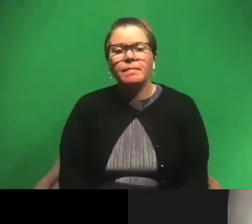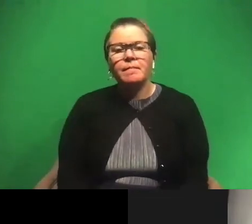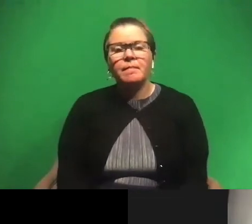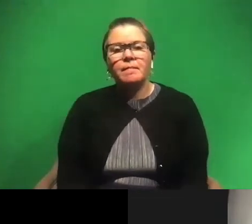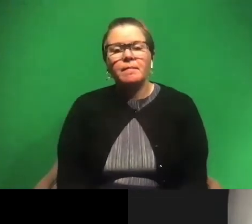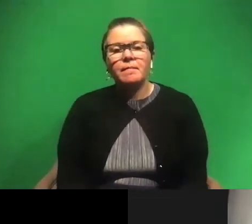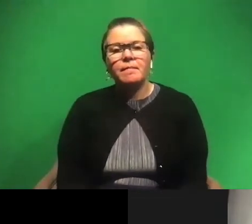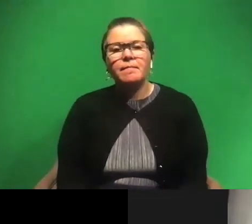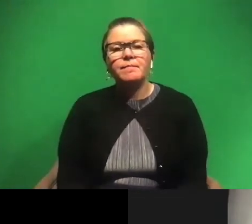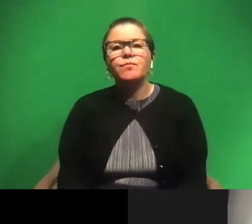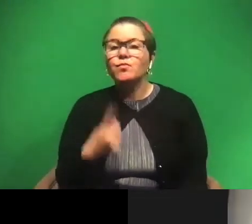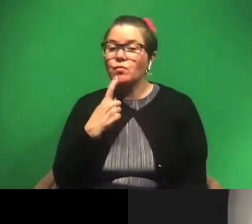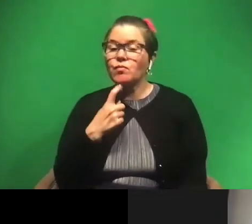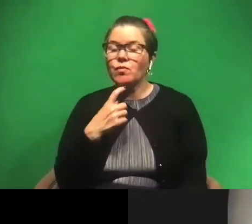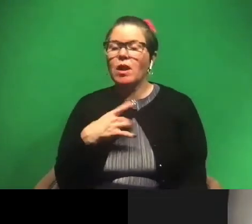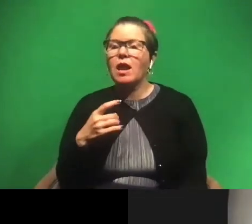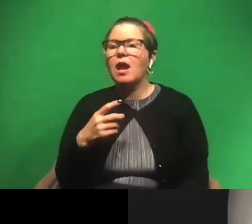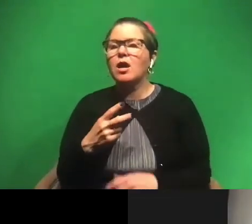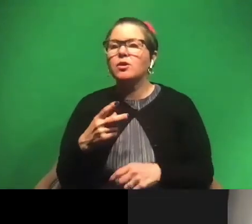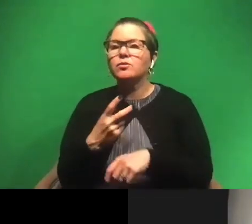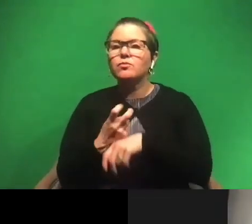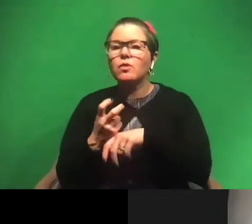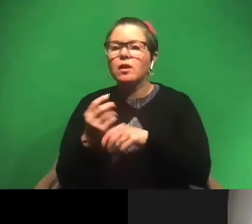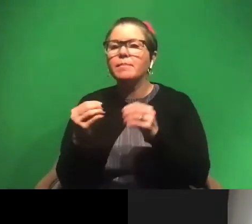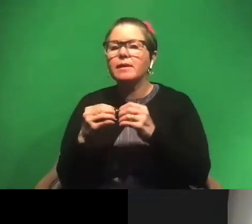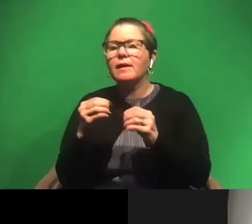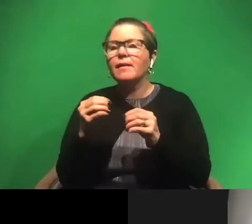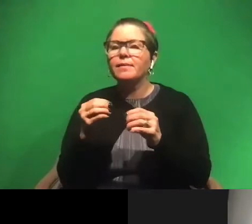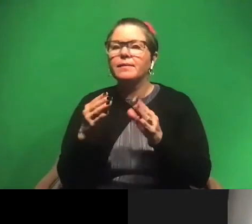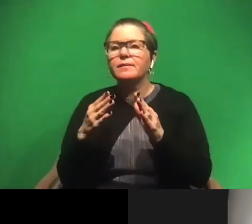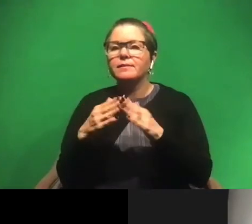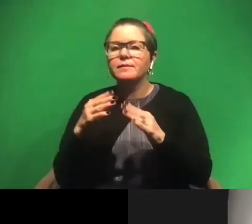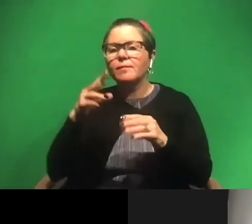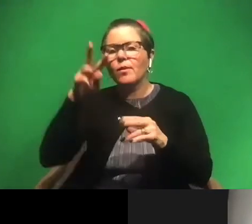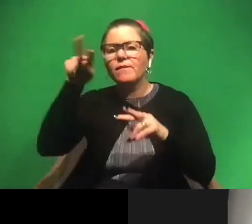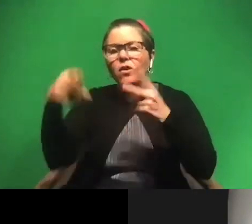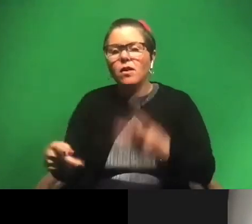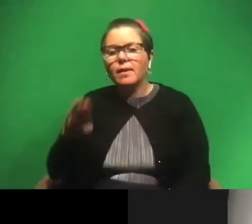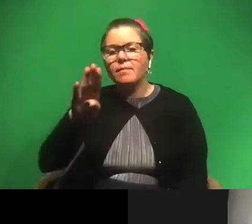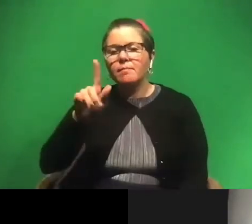Red abalone like to crawl up and eat the blades of kelp, or like when it's fallen to the floor.